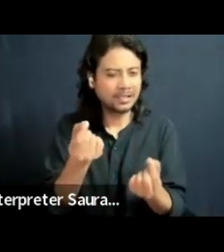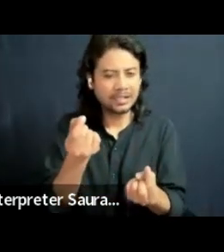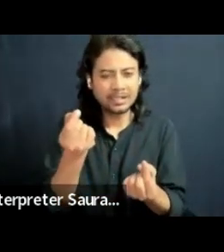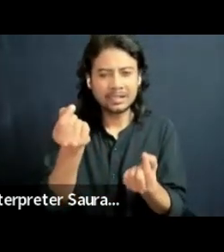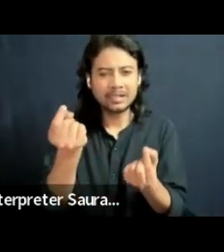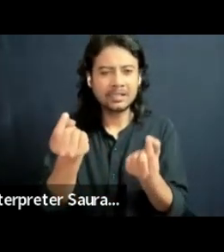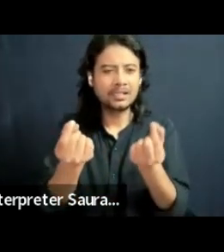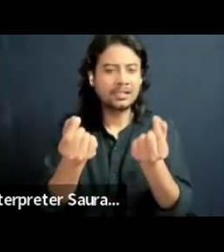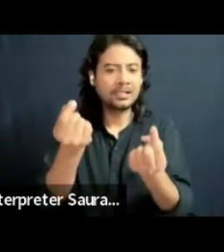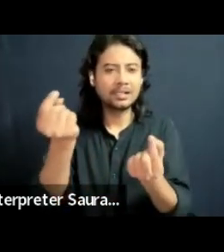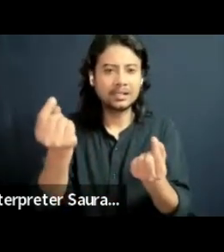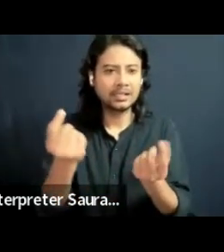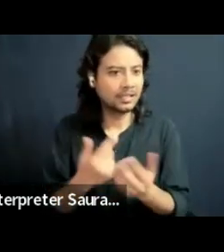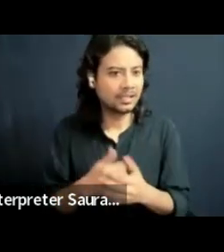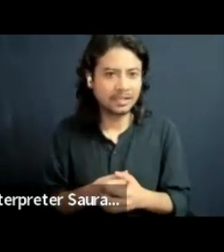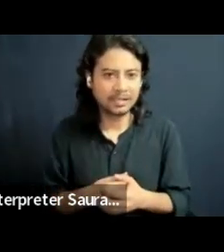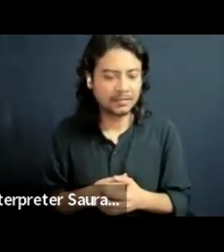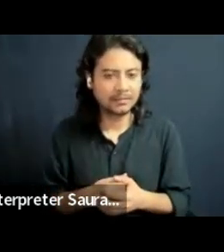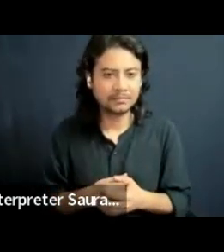about reintegration and other things.